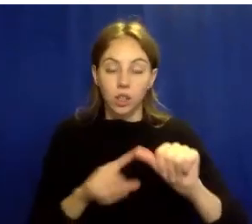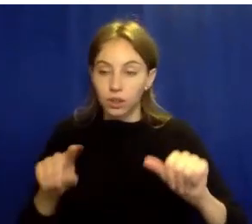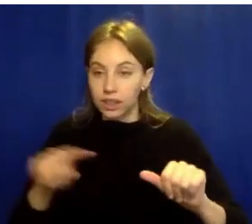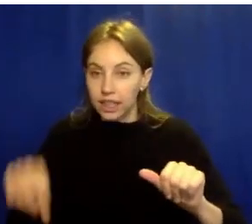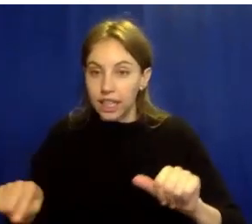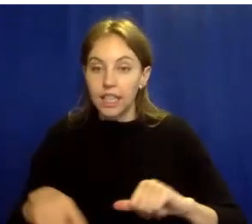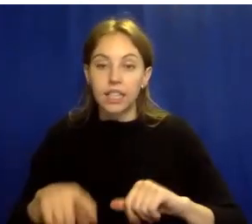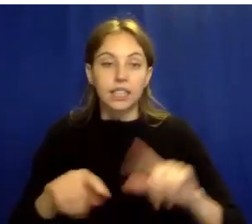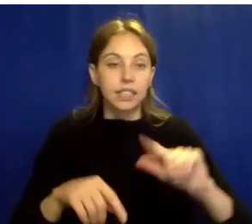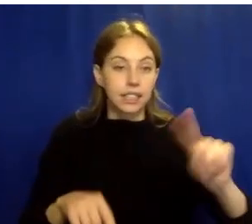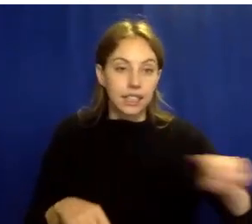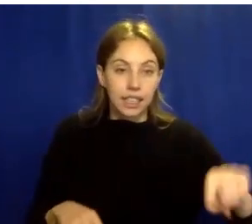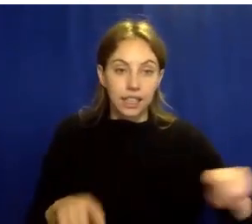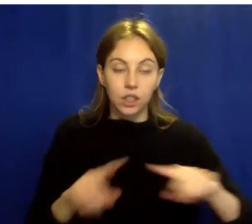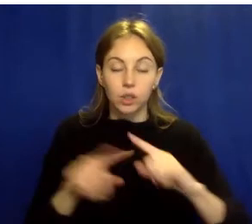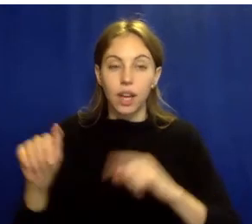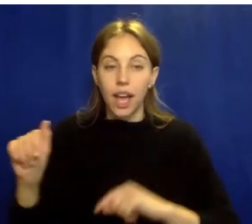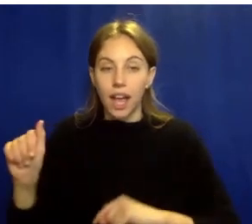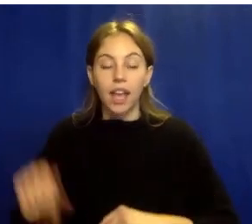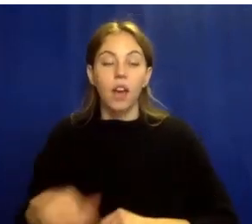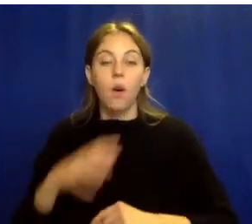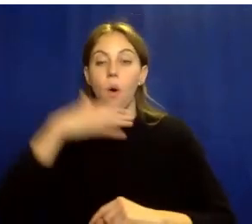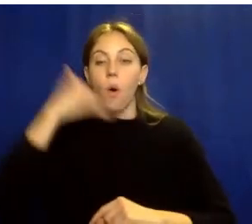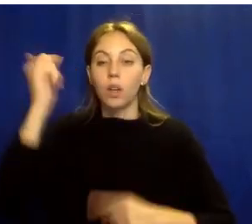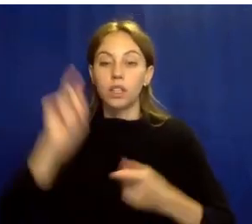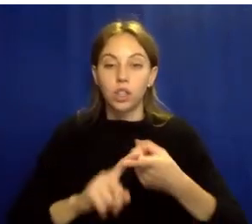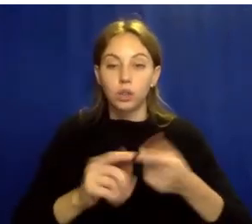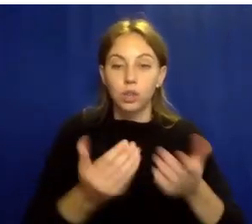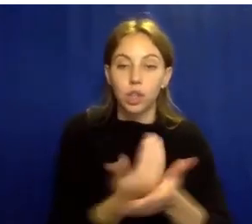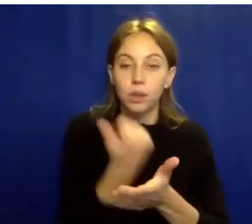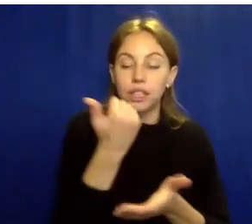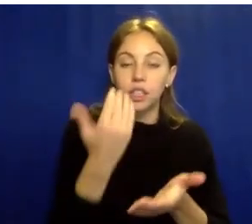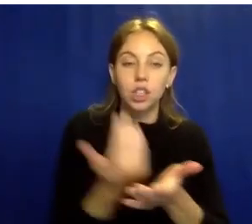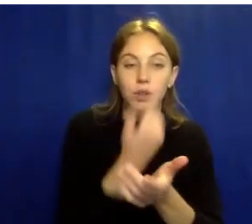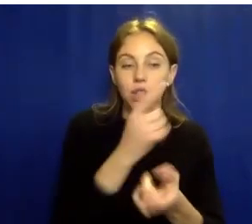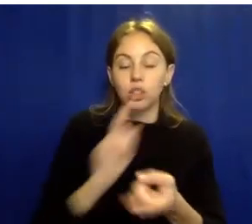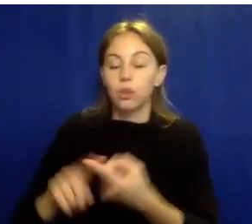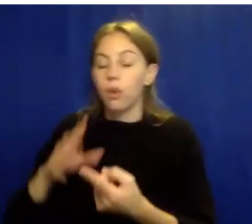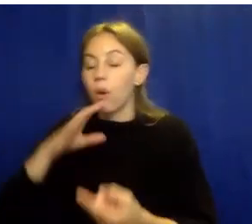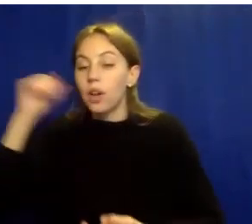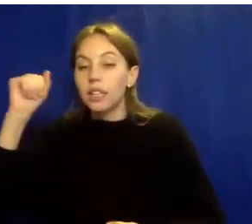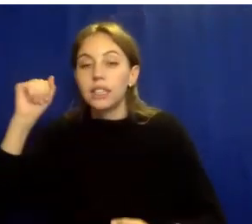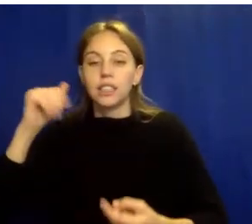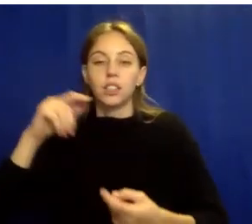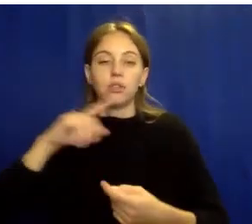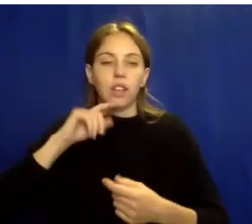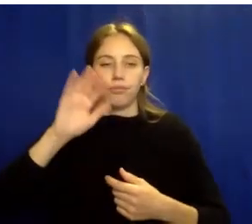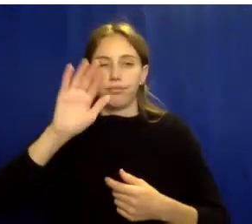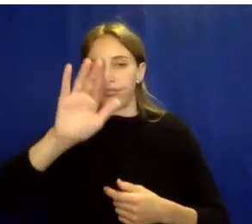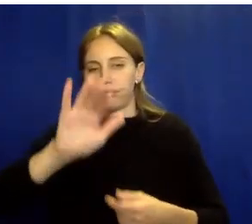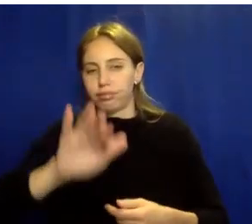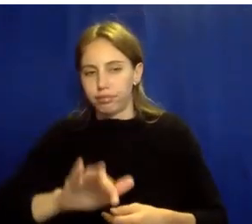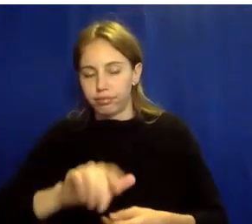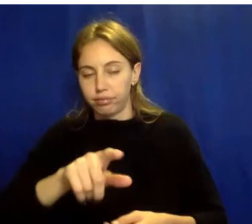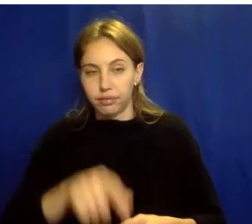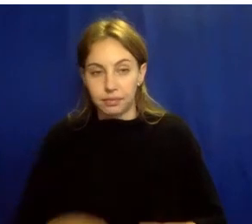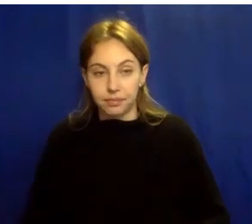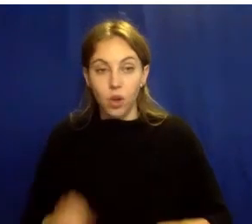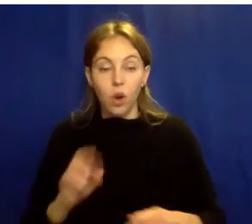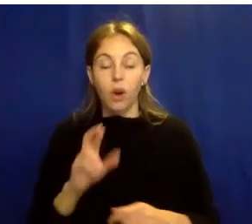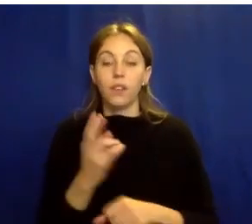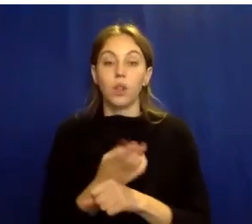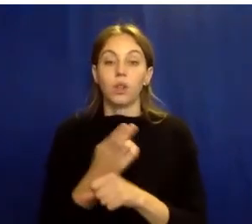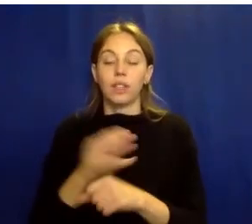dates, oldest to newest, newest to oldest, the value of the assignment, lowest to highest and highest to lowest. Or if you're